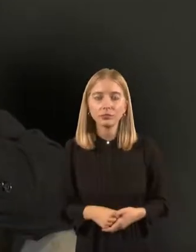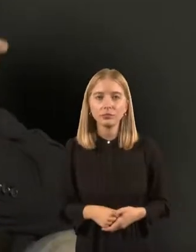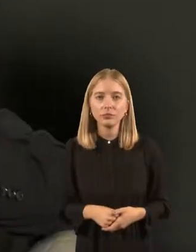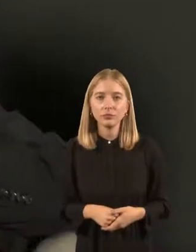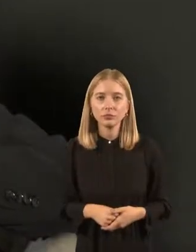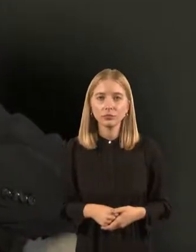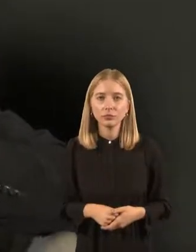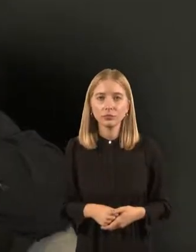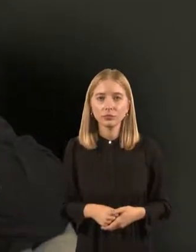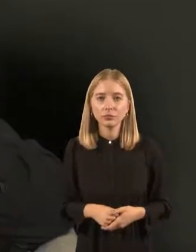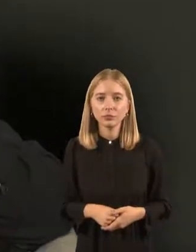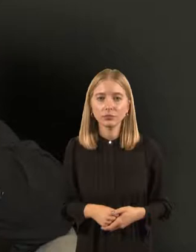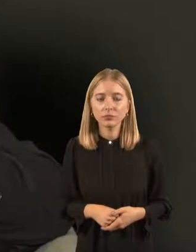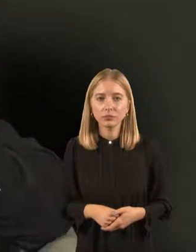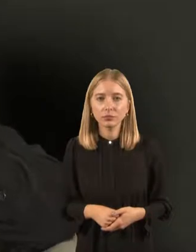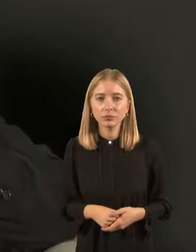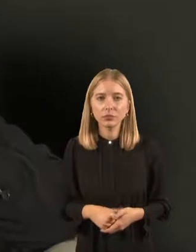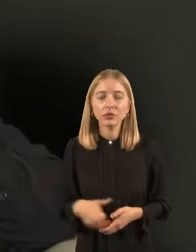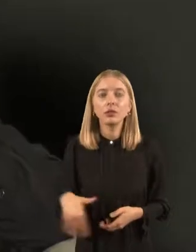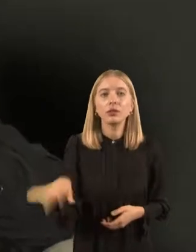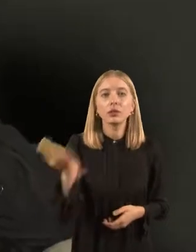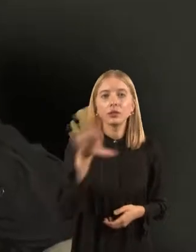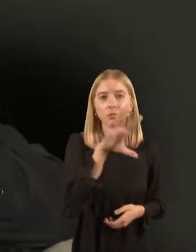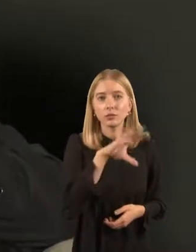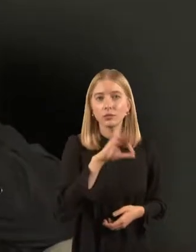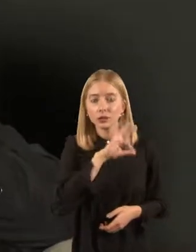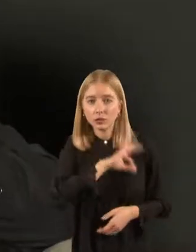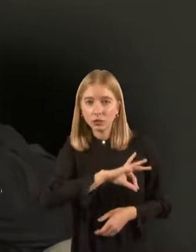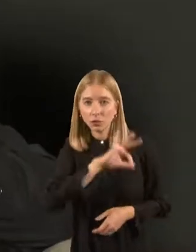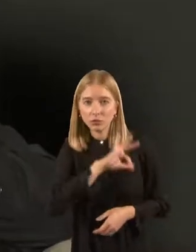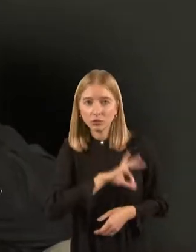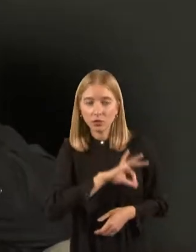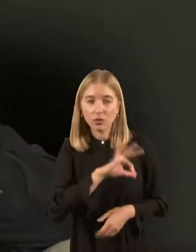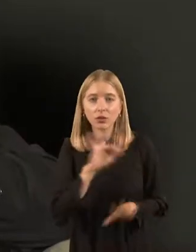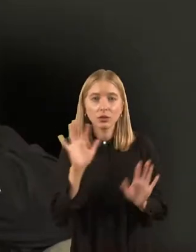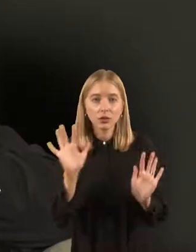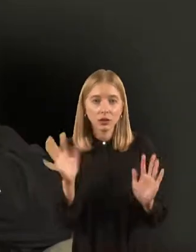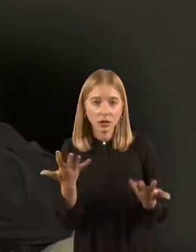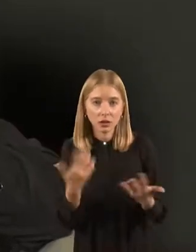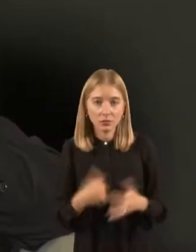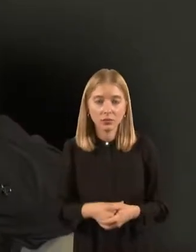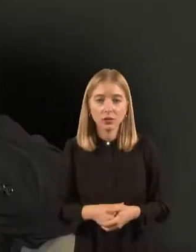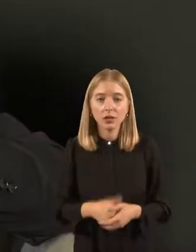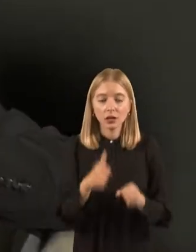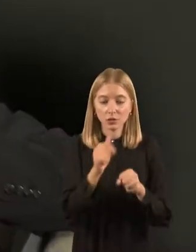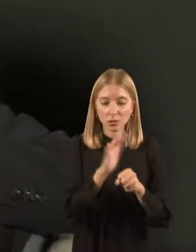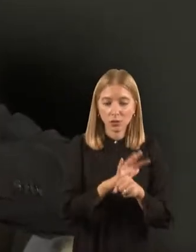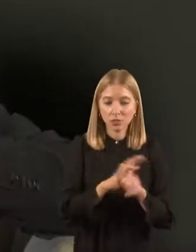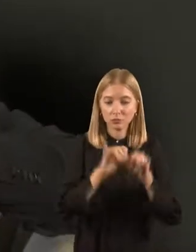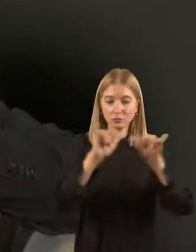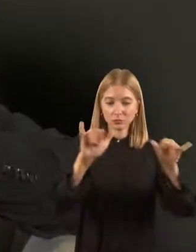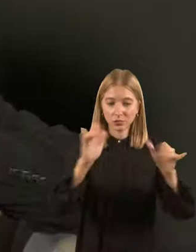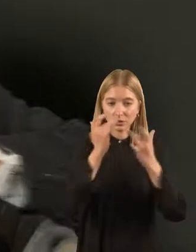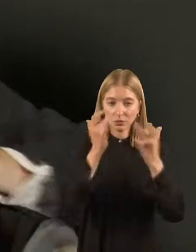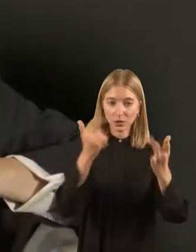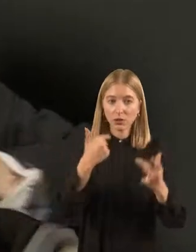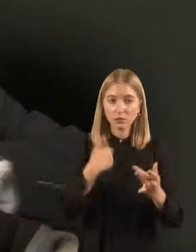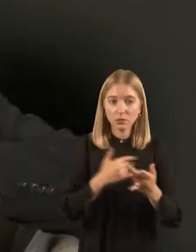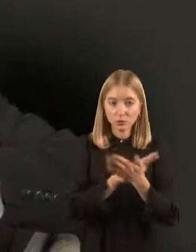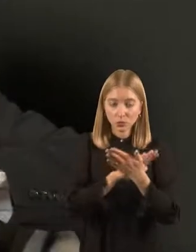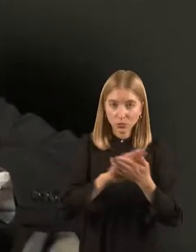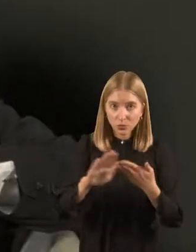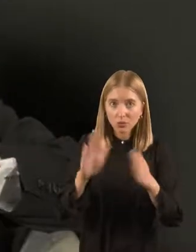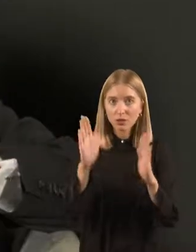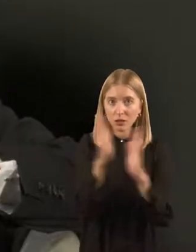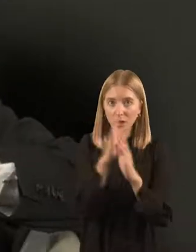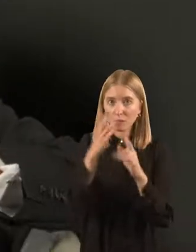action, as the government is taking action. And I think that you will succeed if, of course, you are able to